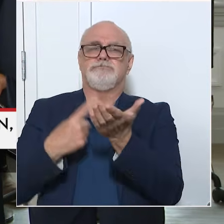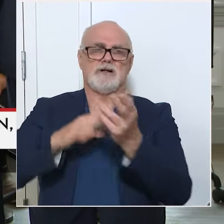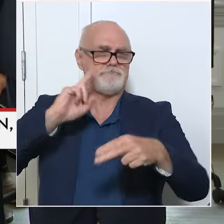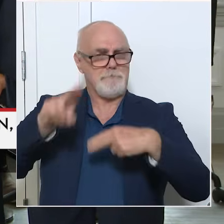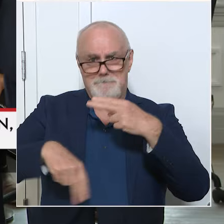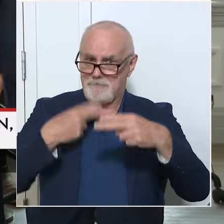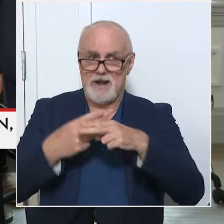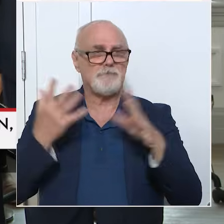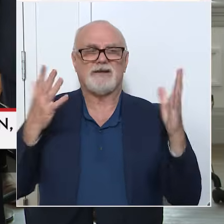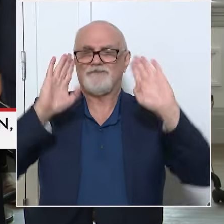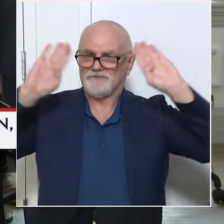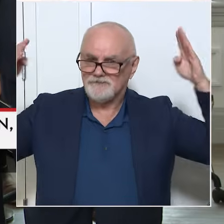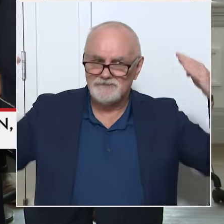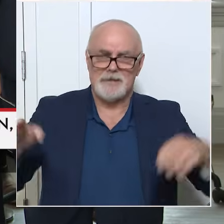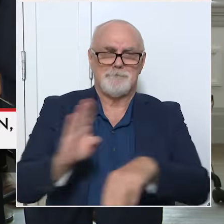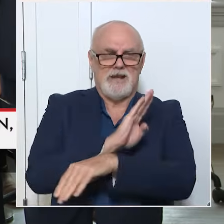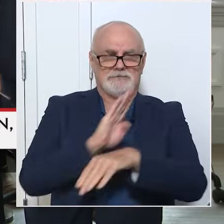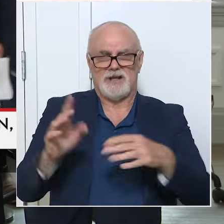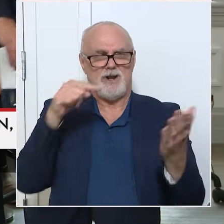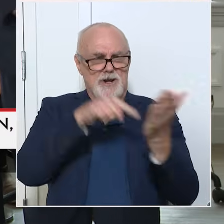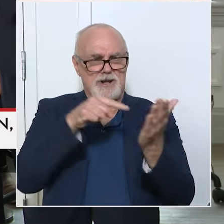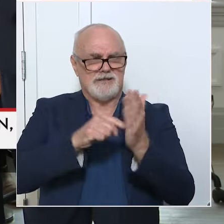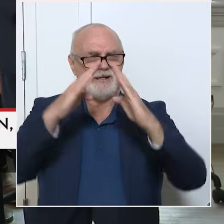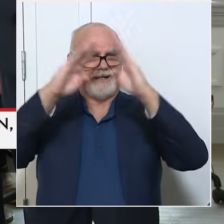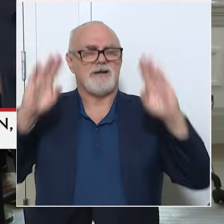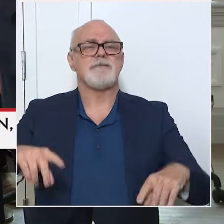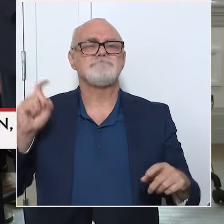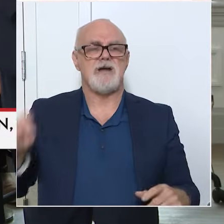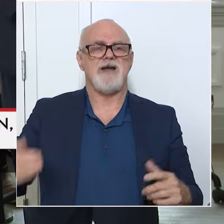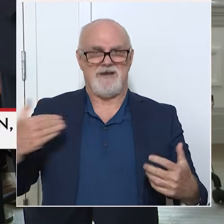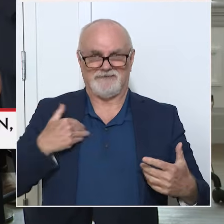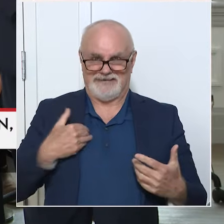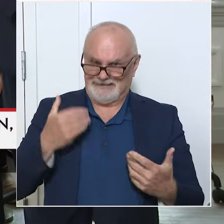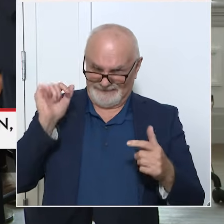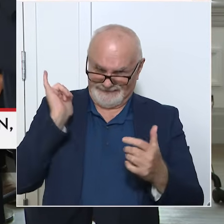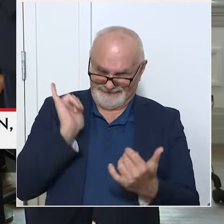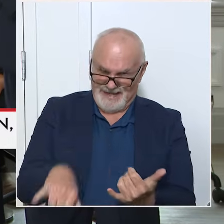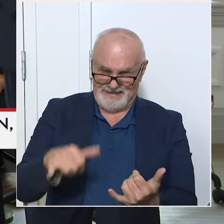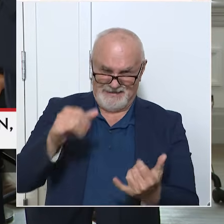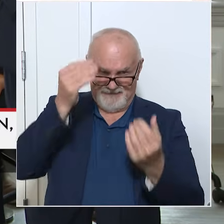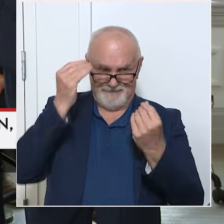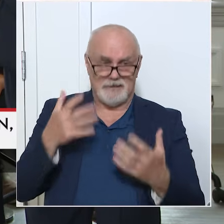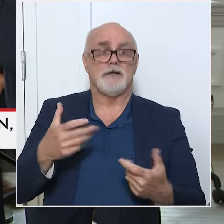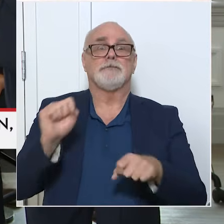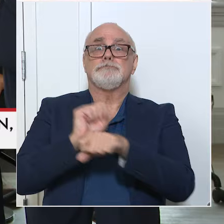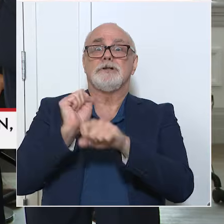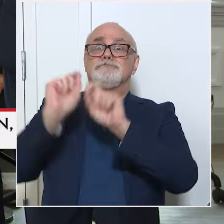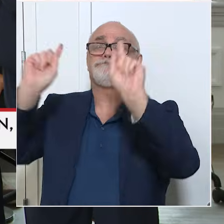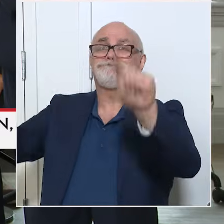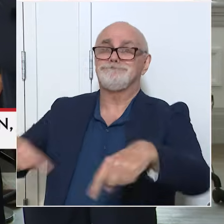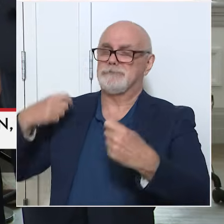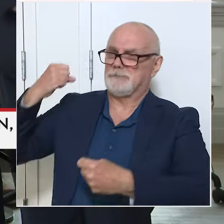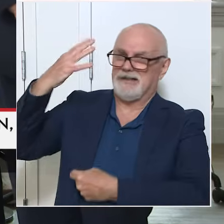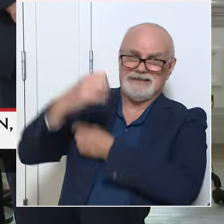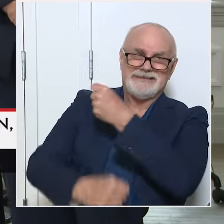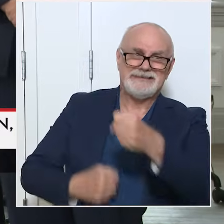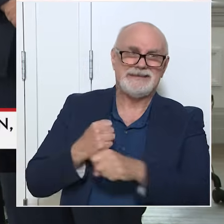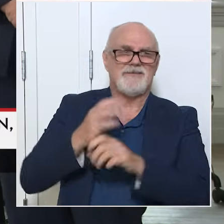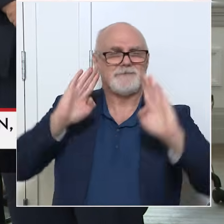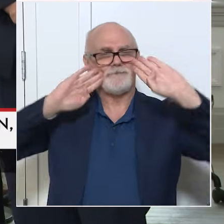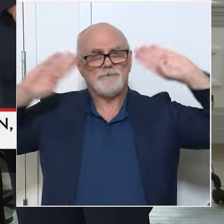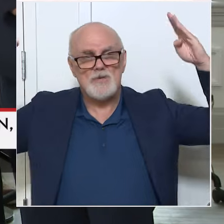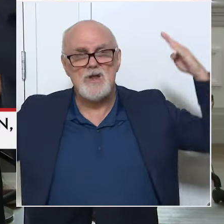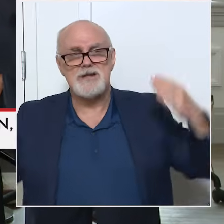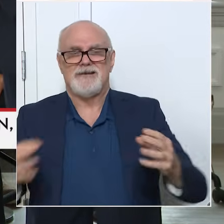affordable housing, this is something I've been working on for many years. We have to fix the development